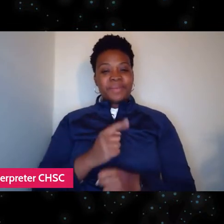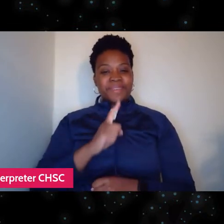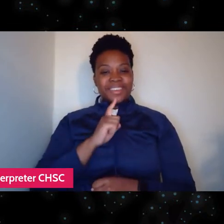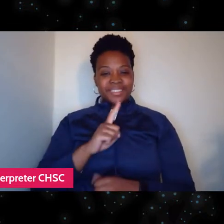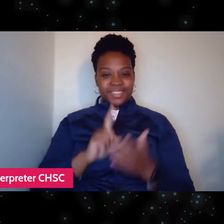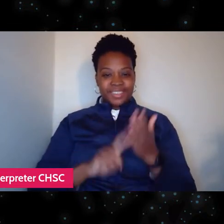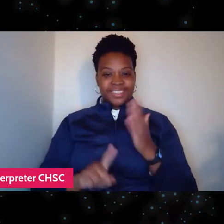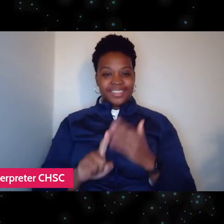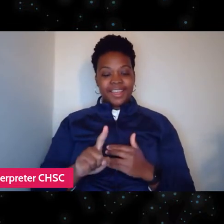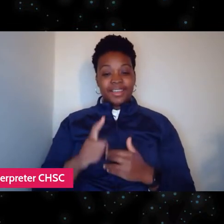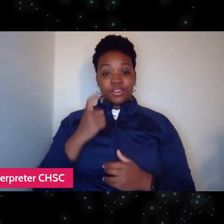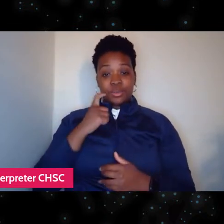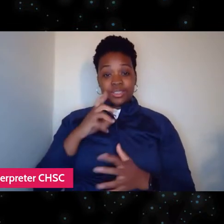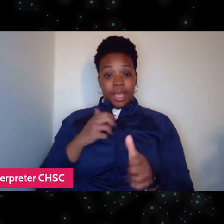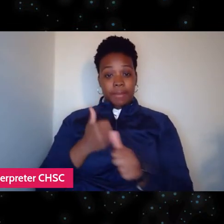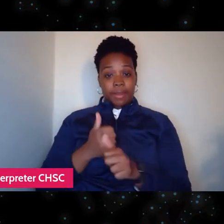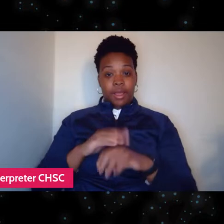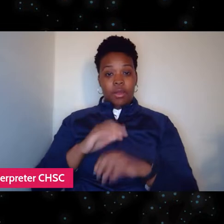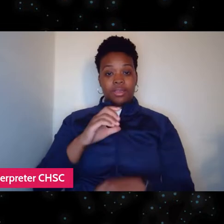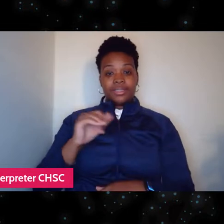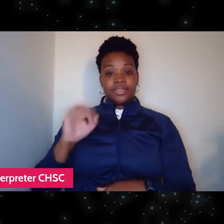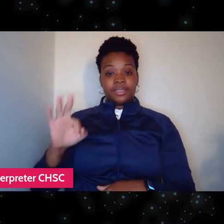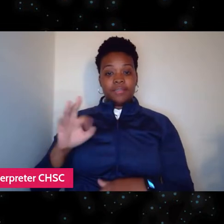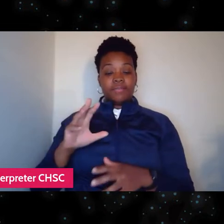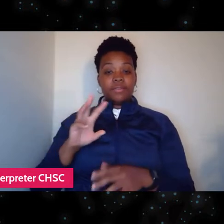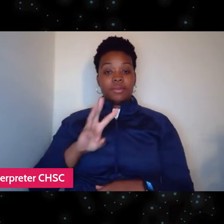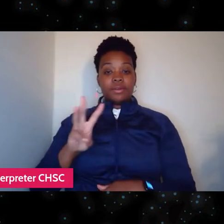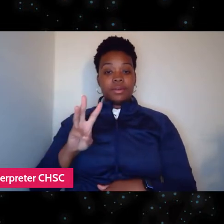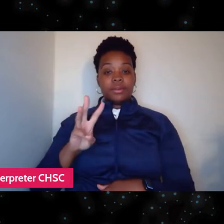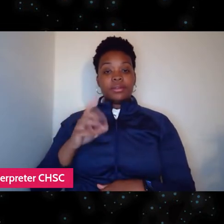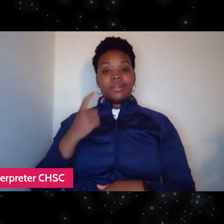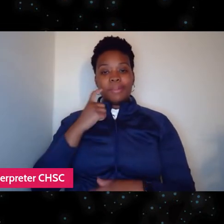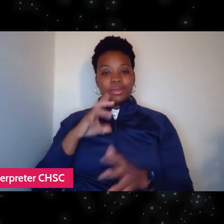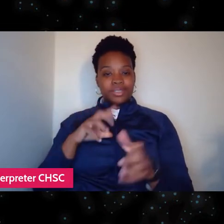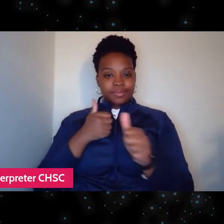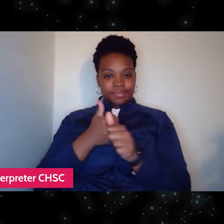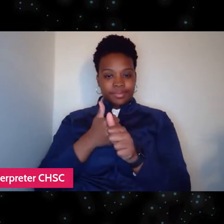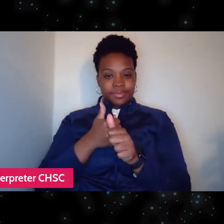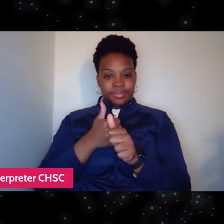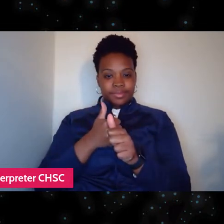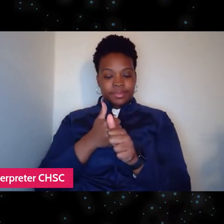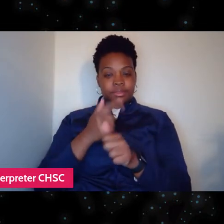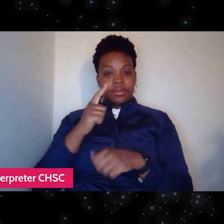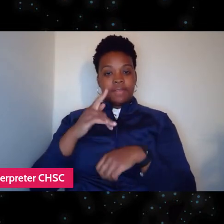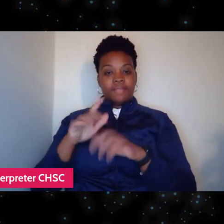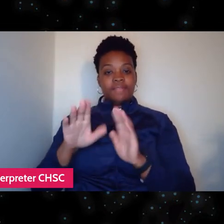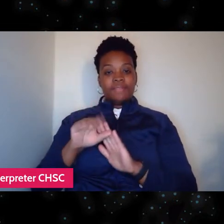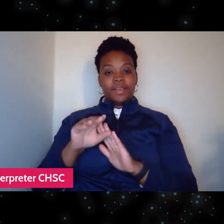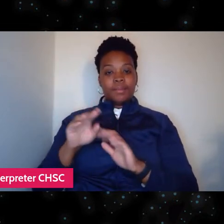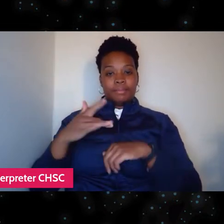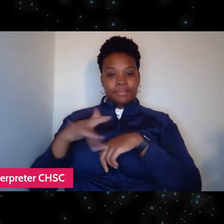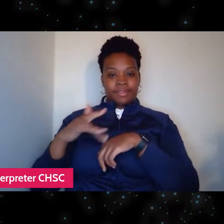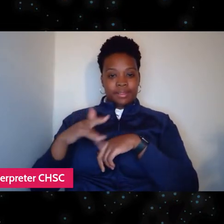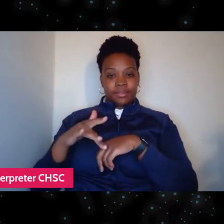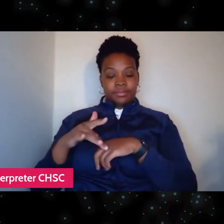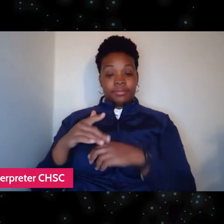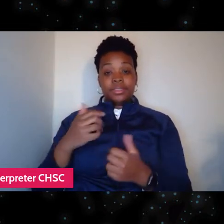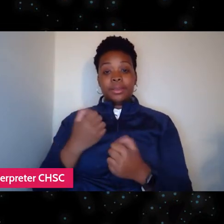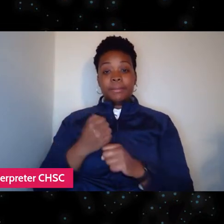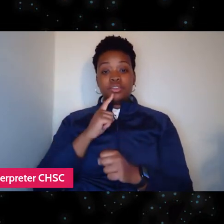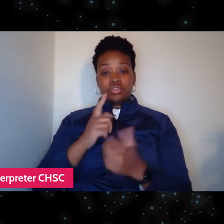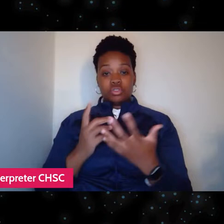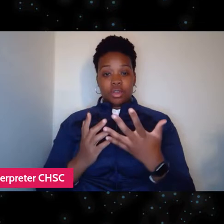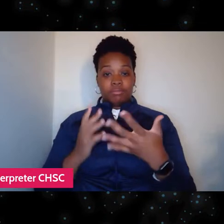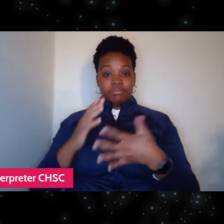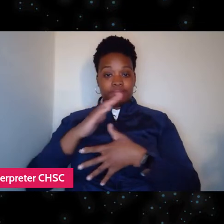the latest updates on the CIFF website for the most up-to-date info on film availability, and make sure to prioritize those films